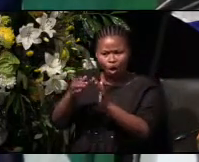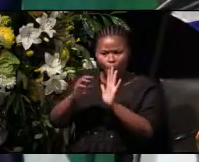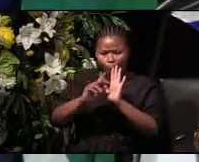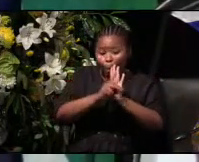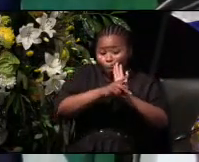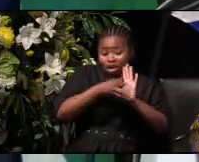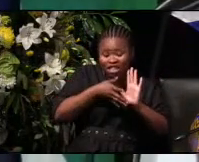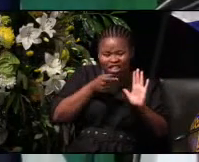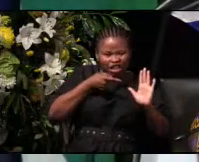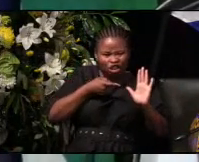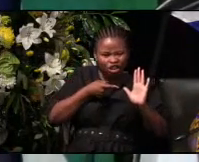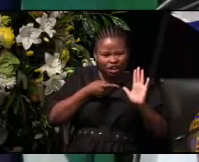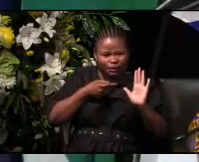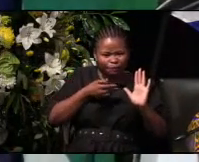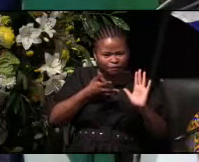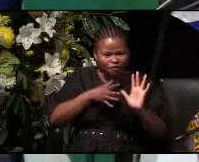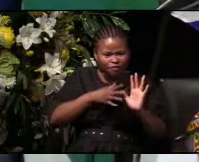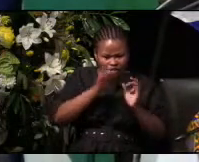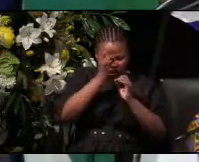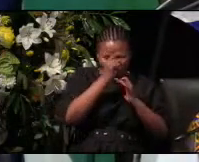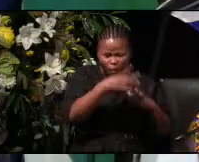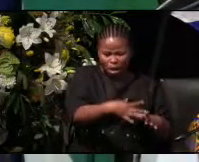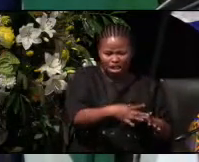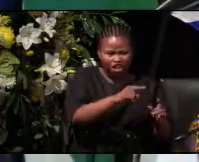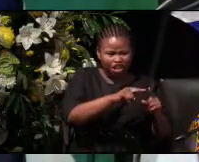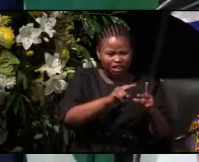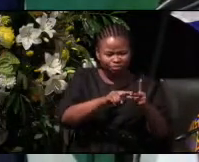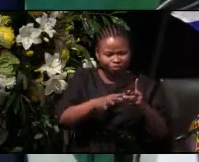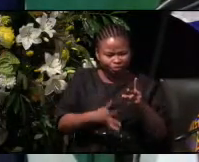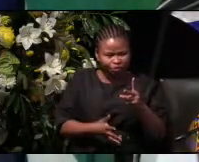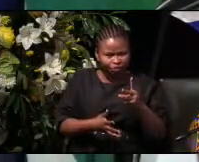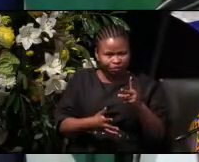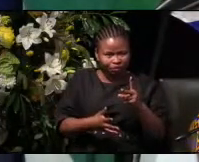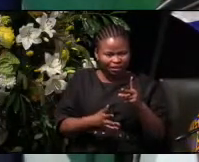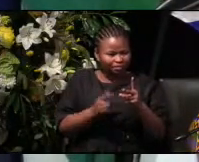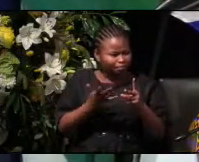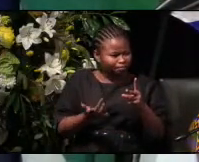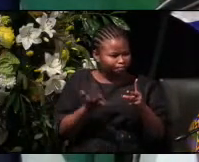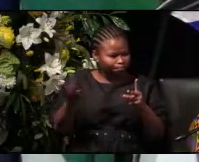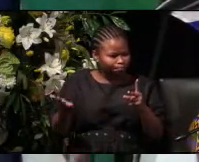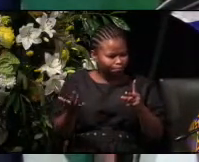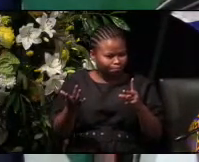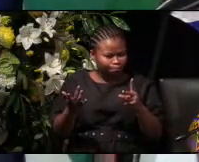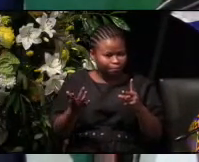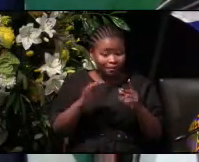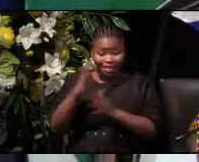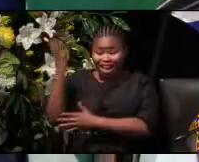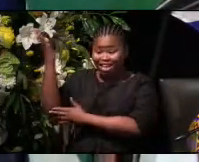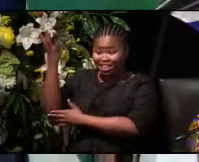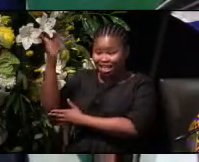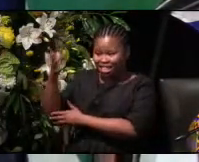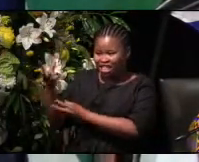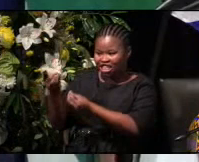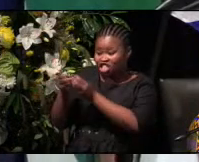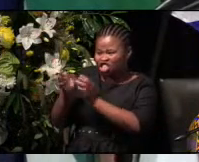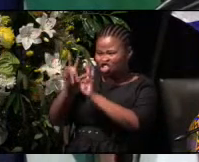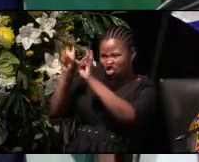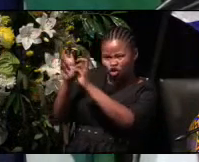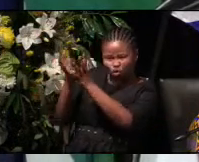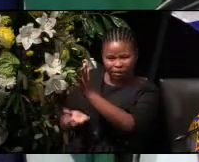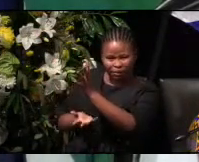in articulation in in formulation and in in in in in in in addressing societal